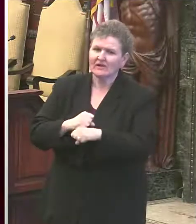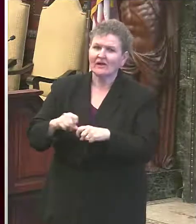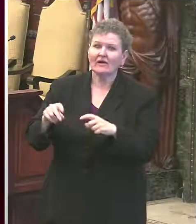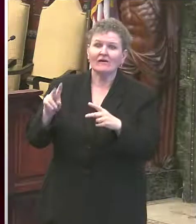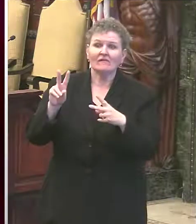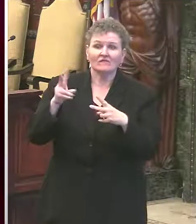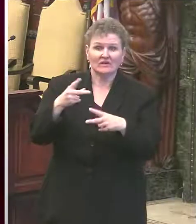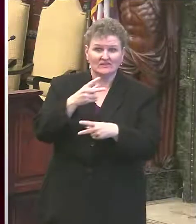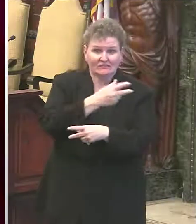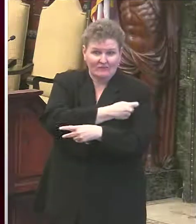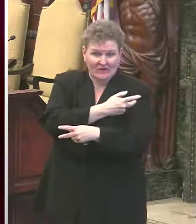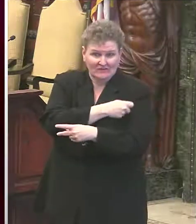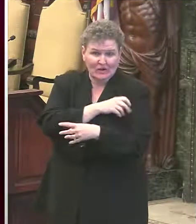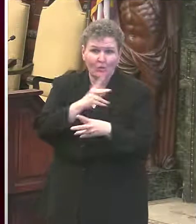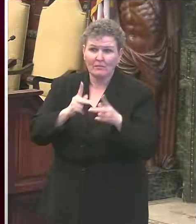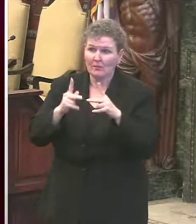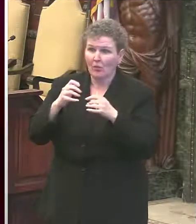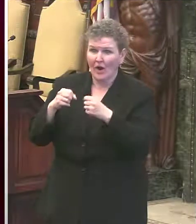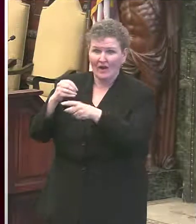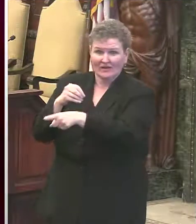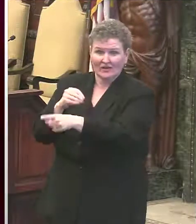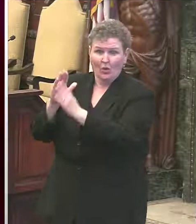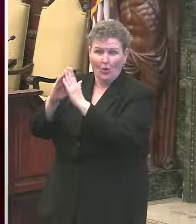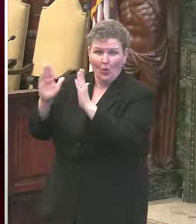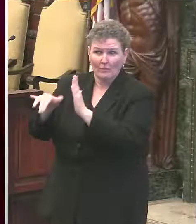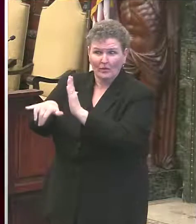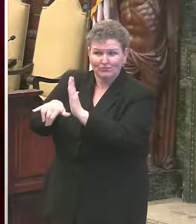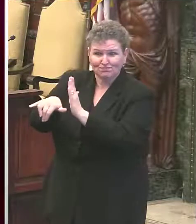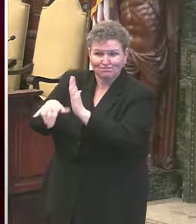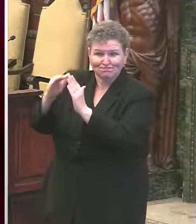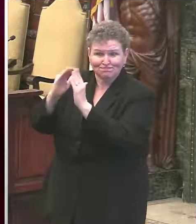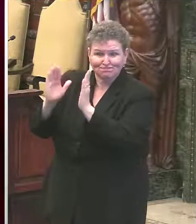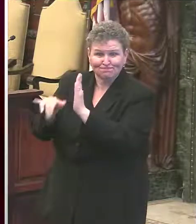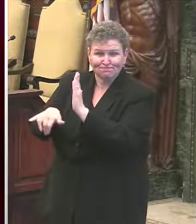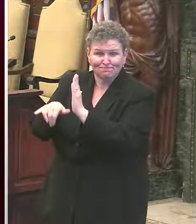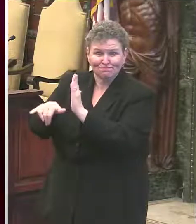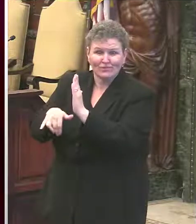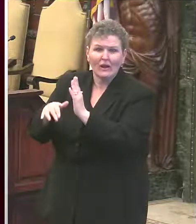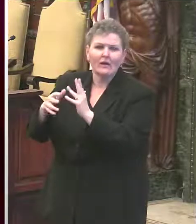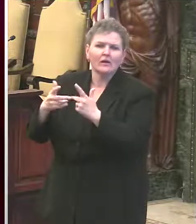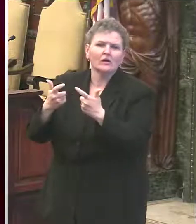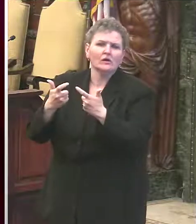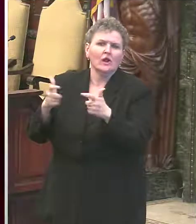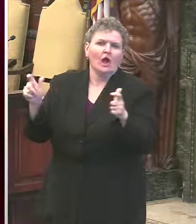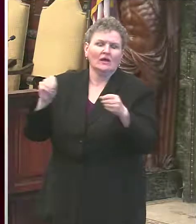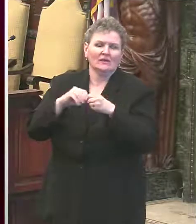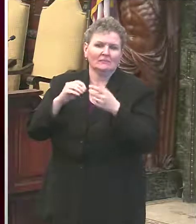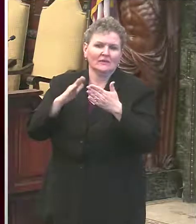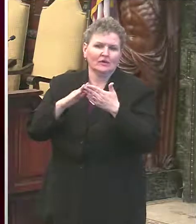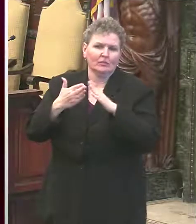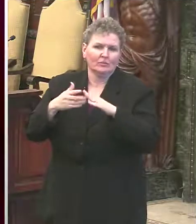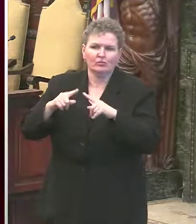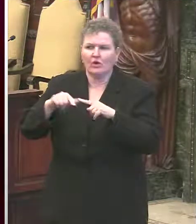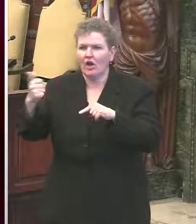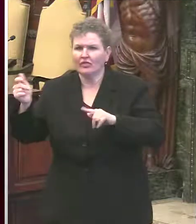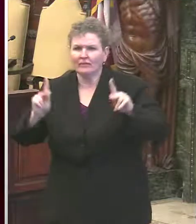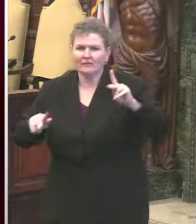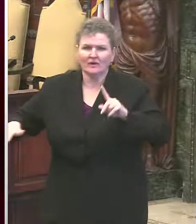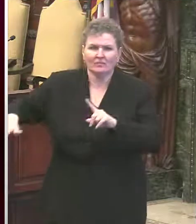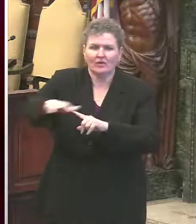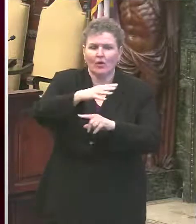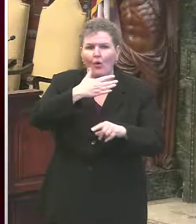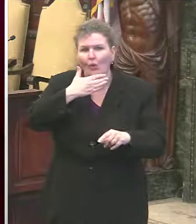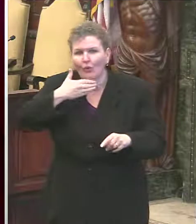themselves. If those people are homebound and they're living in a larger community with a lot of people who are elderly